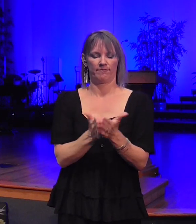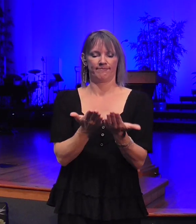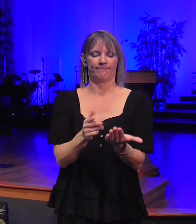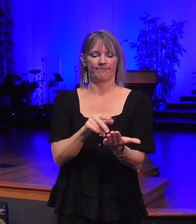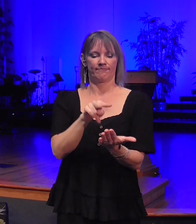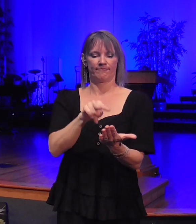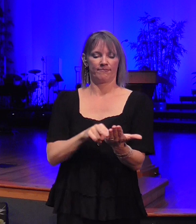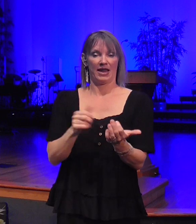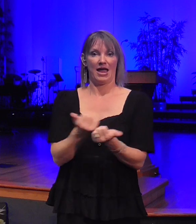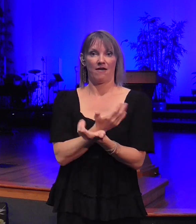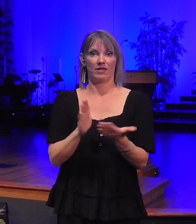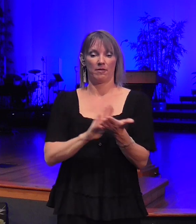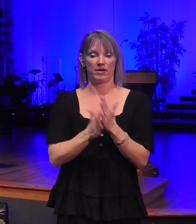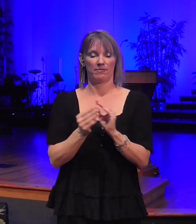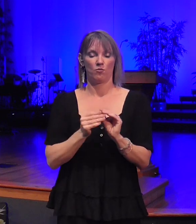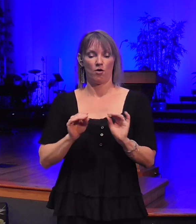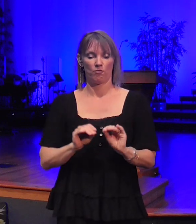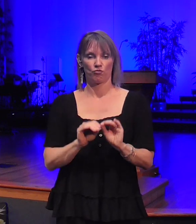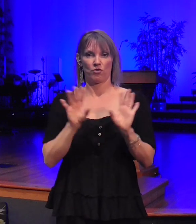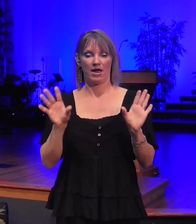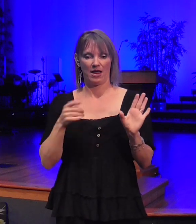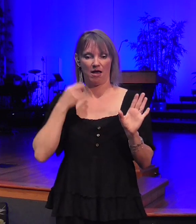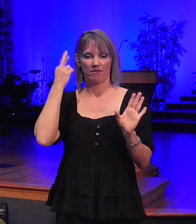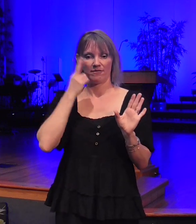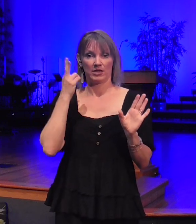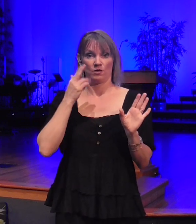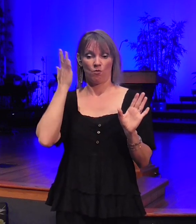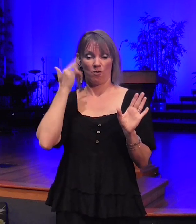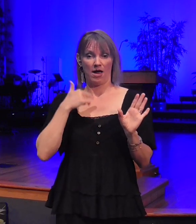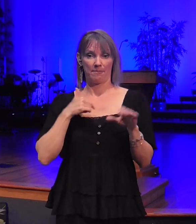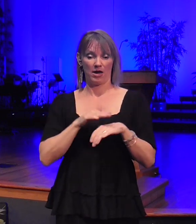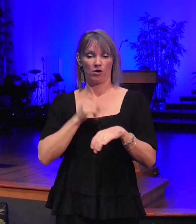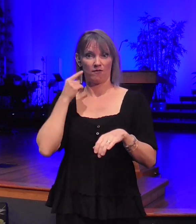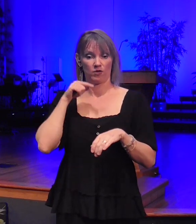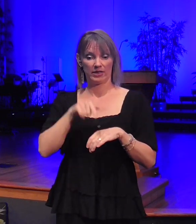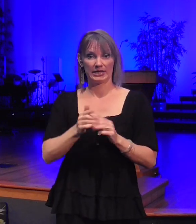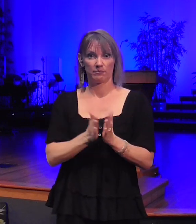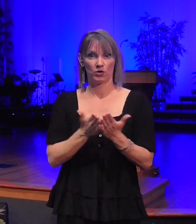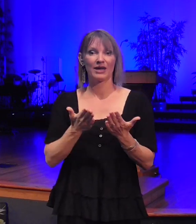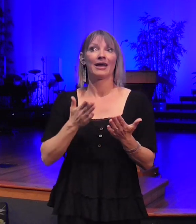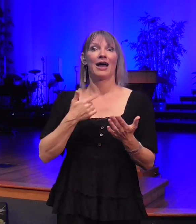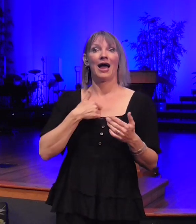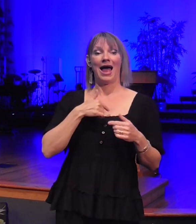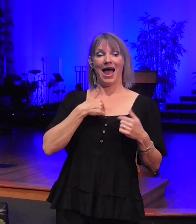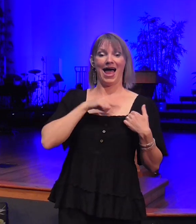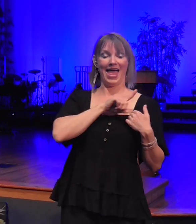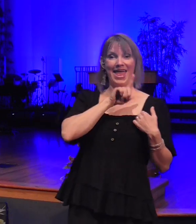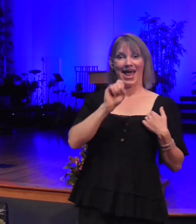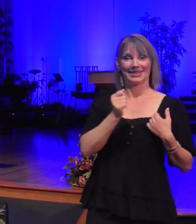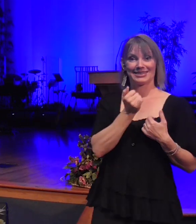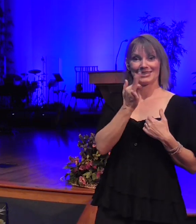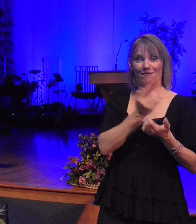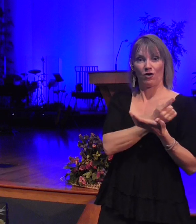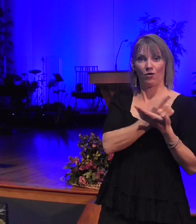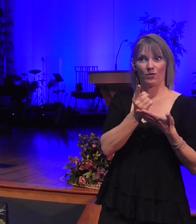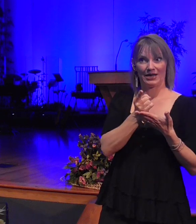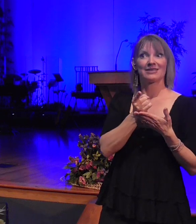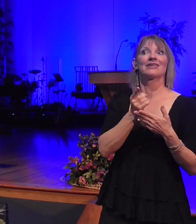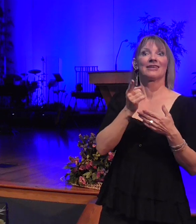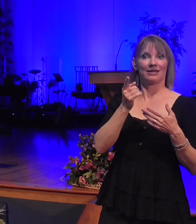brighter, and I realize the reason I've been called to this book is because that question I had asked many weeks before, whose eyes do I live